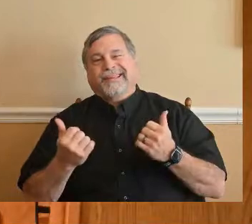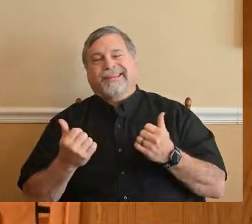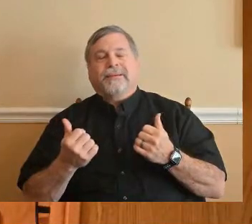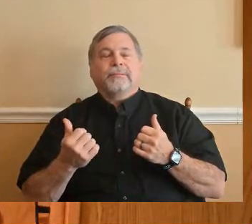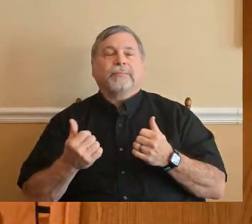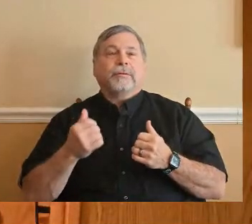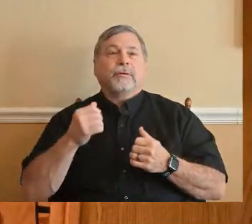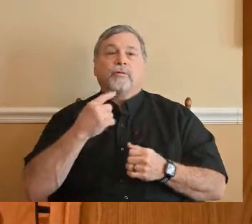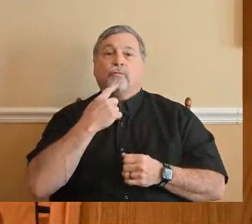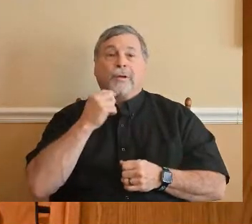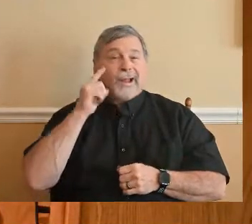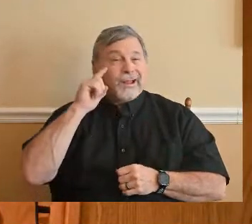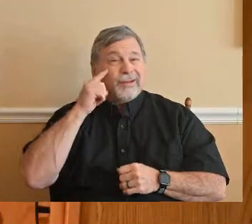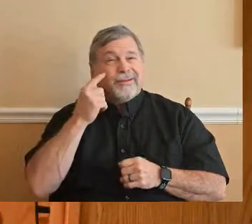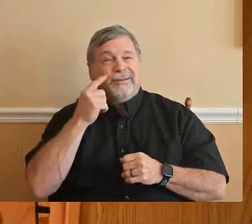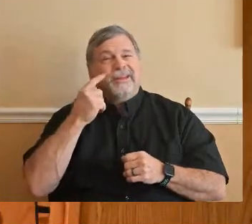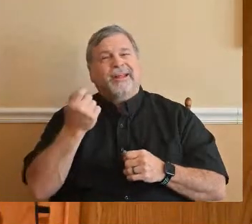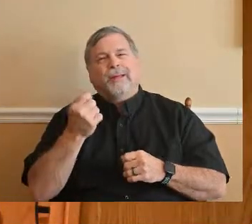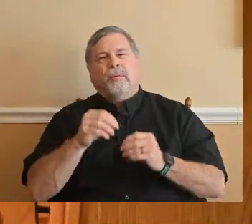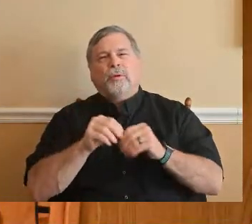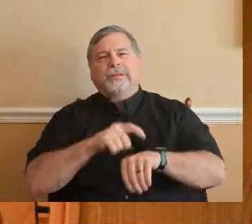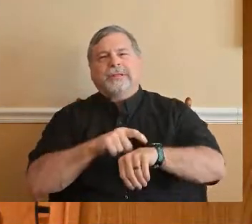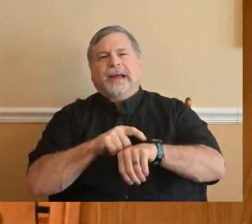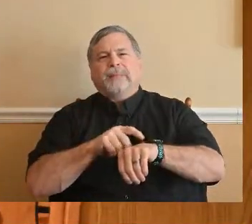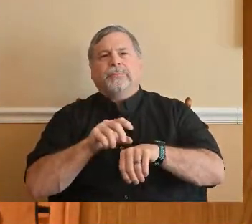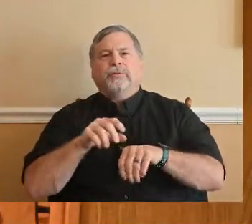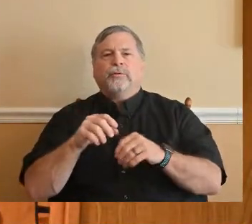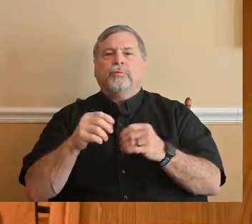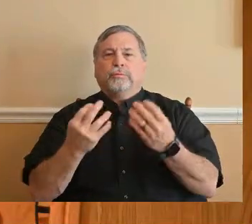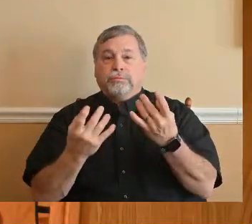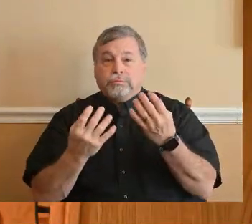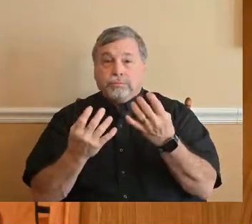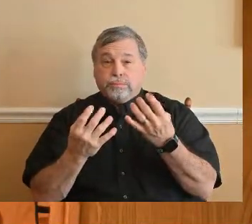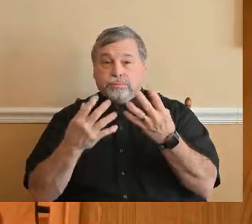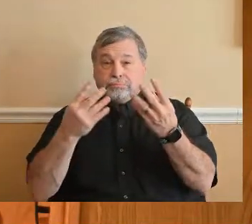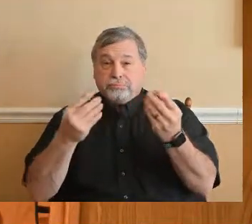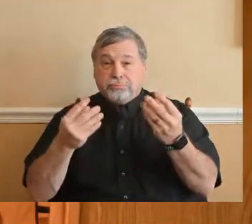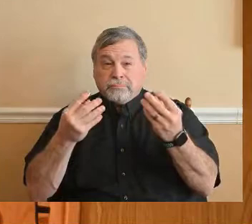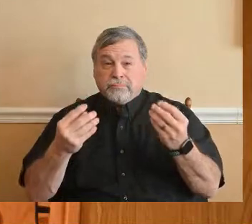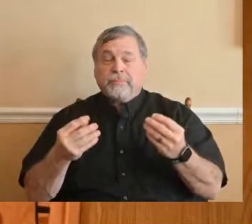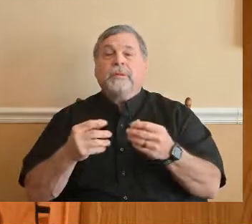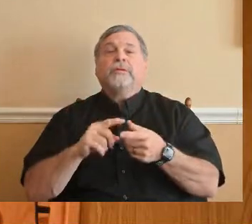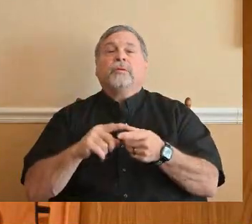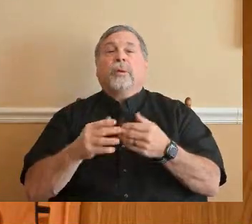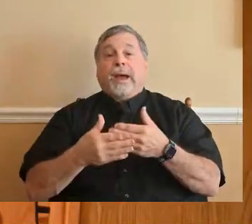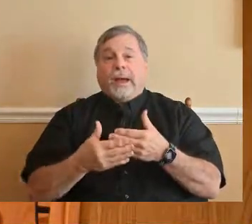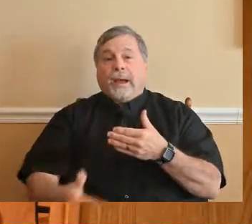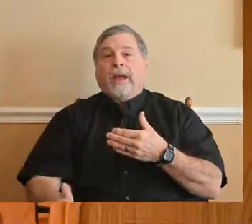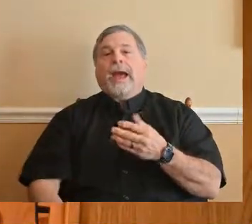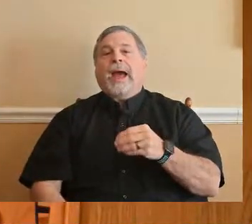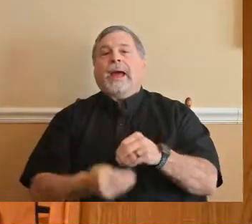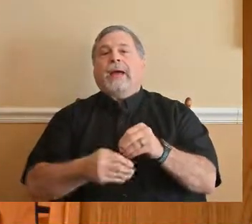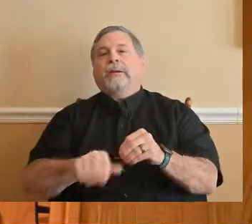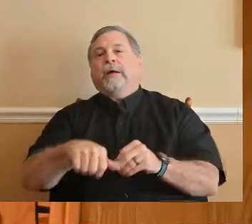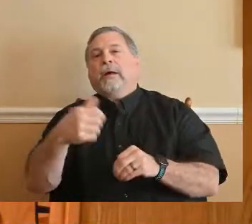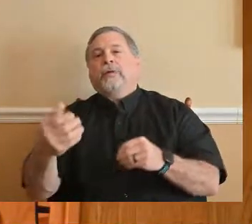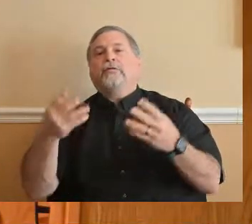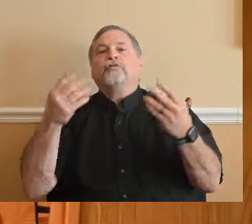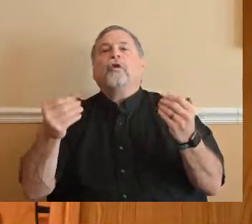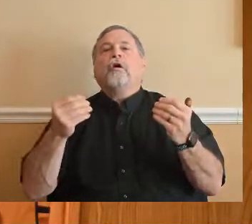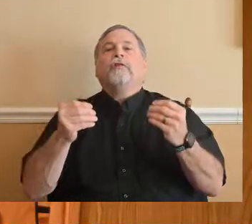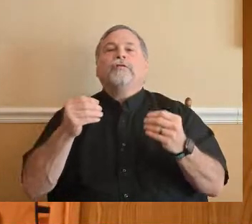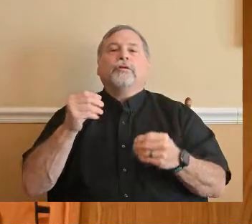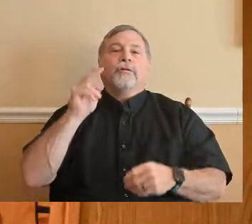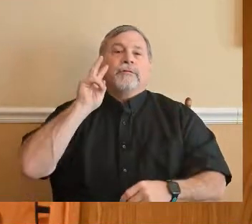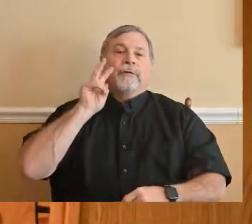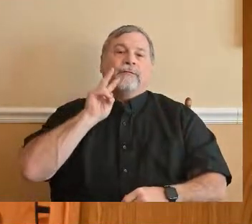Now again, red onions are going to take a little longer to saute, so we'll put those in first, and then we'll put the other softer ingredients in, and we'll simmer